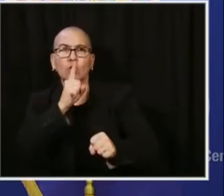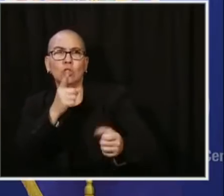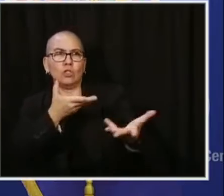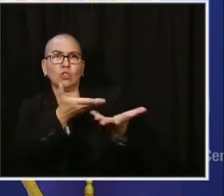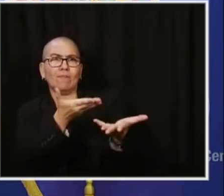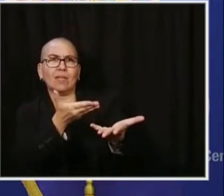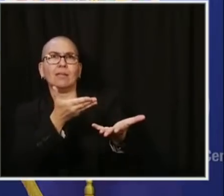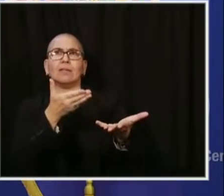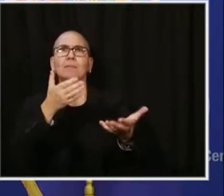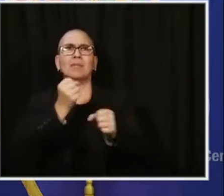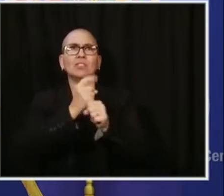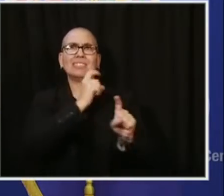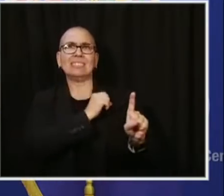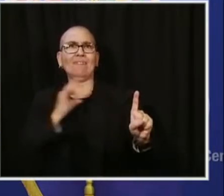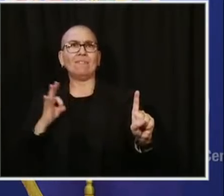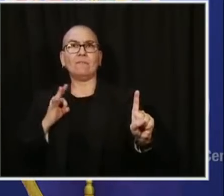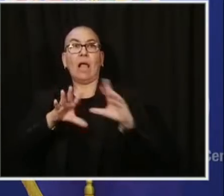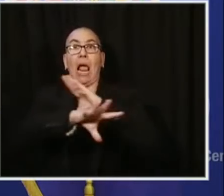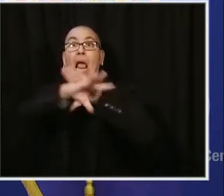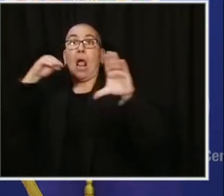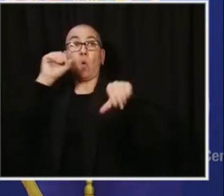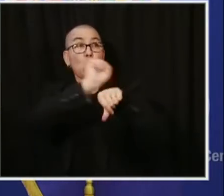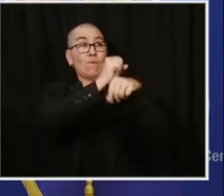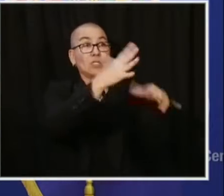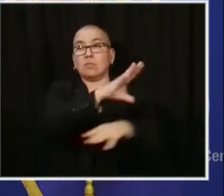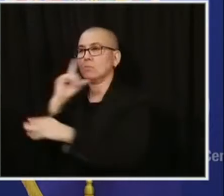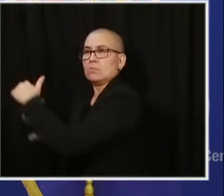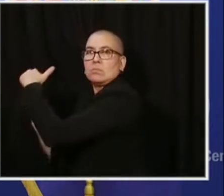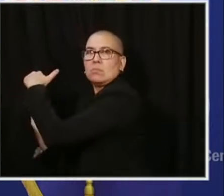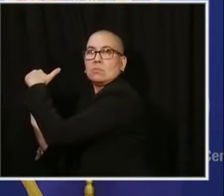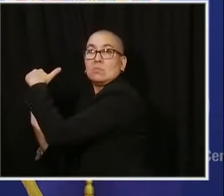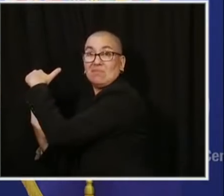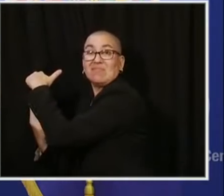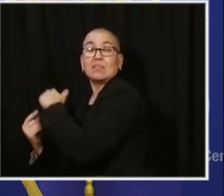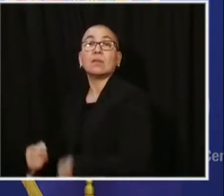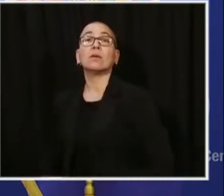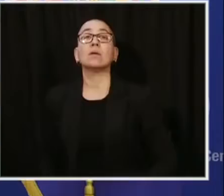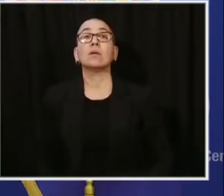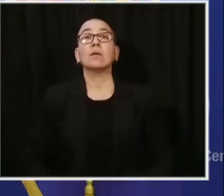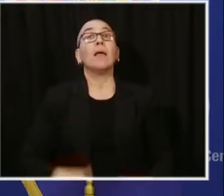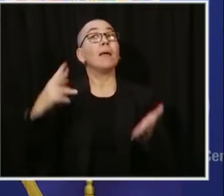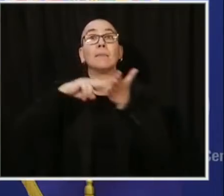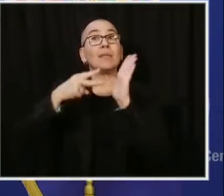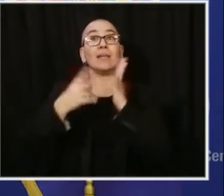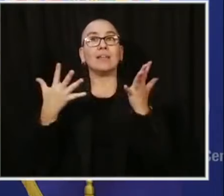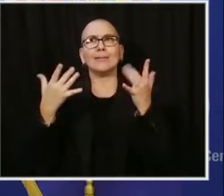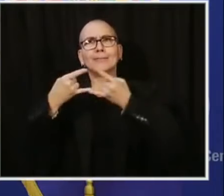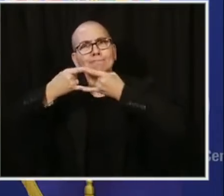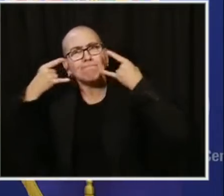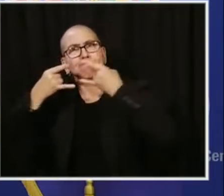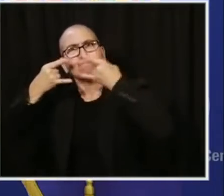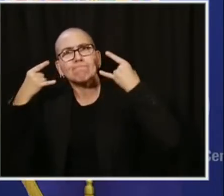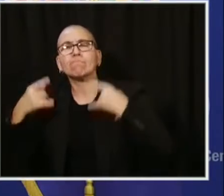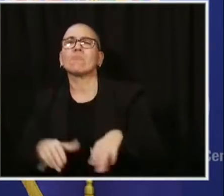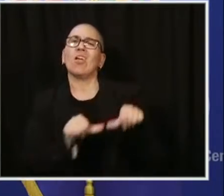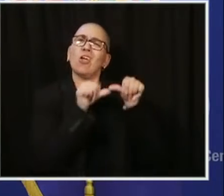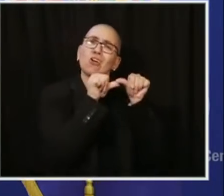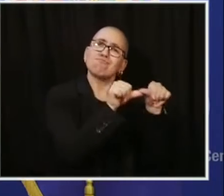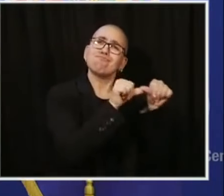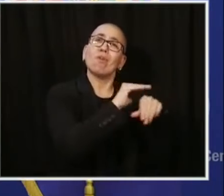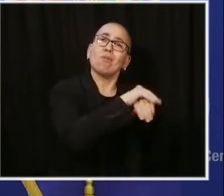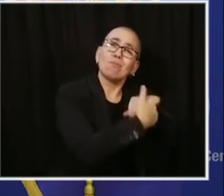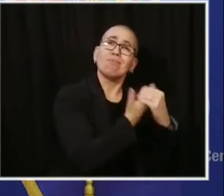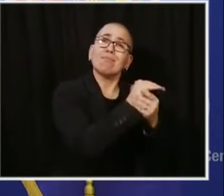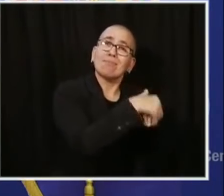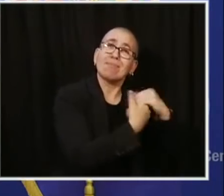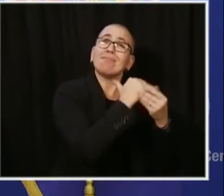out. That means wear a mask, wash your hands, watch your distance, and limit opportunities for